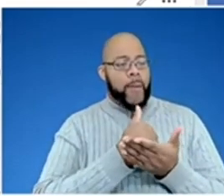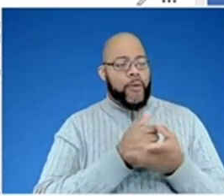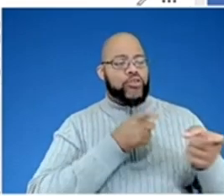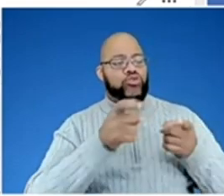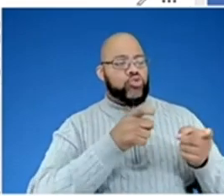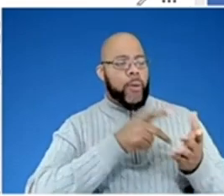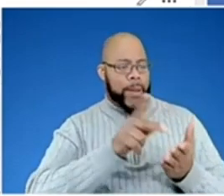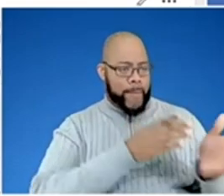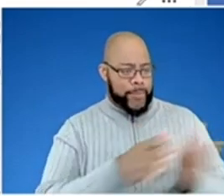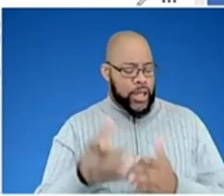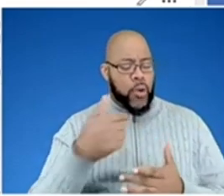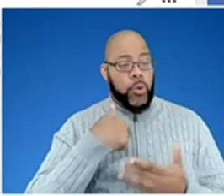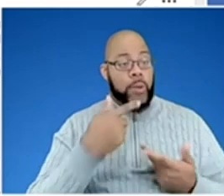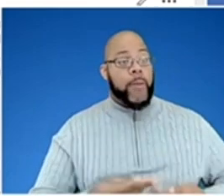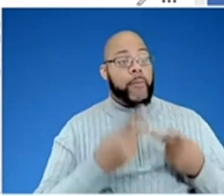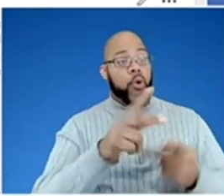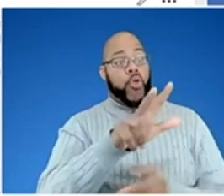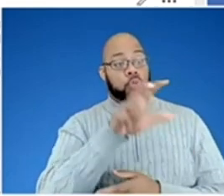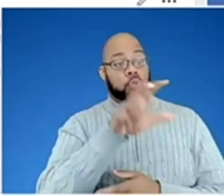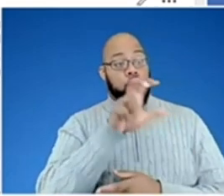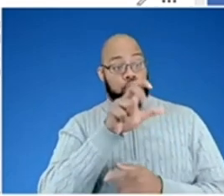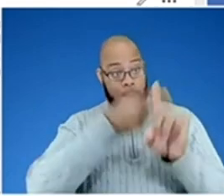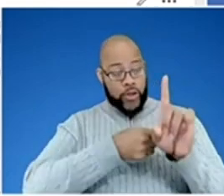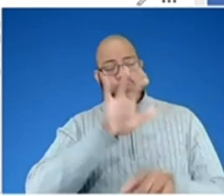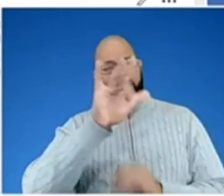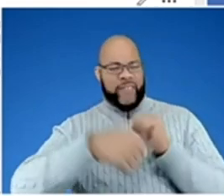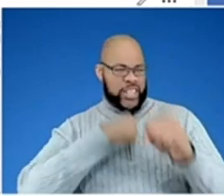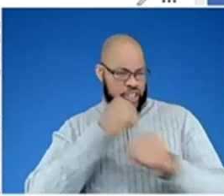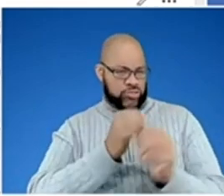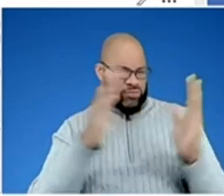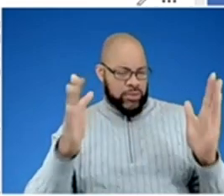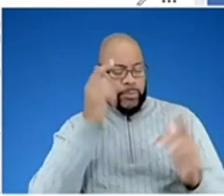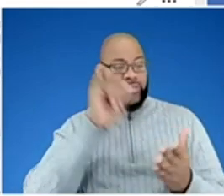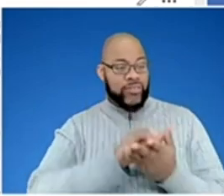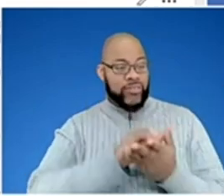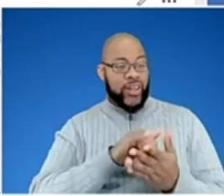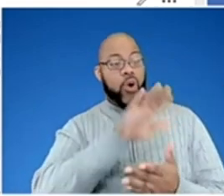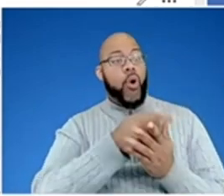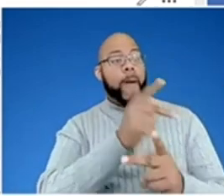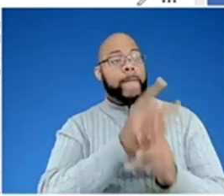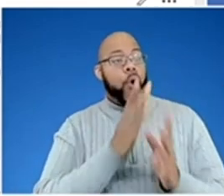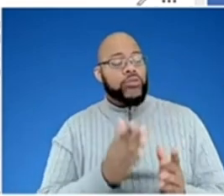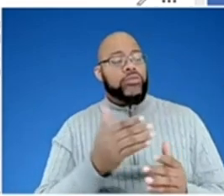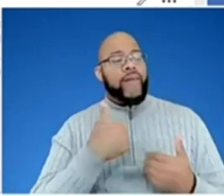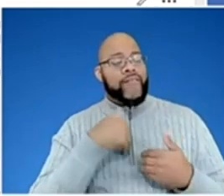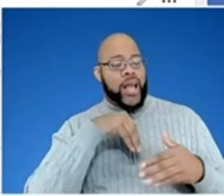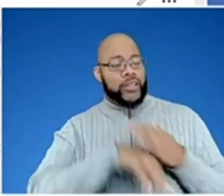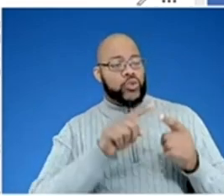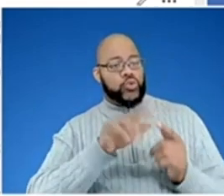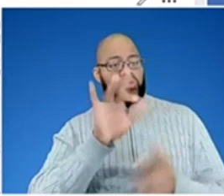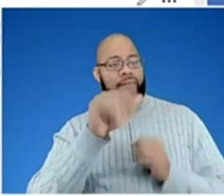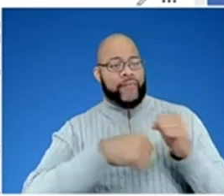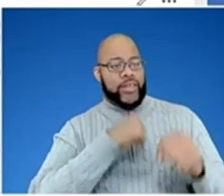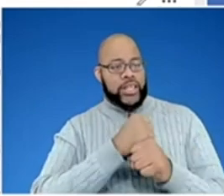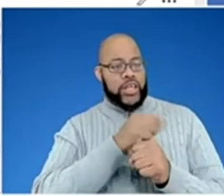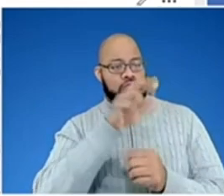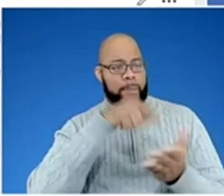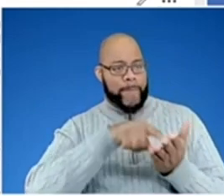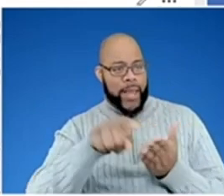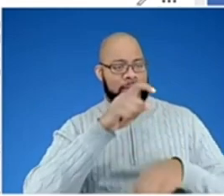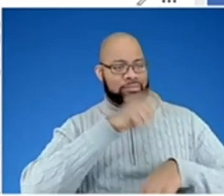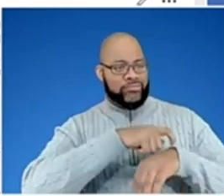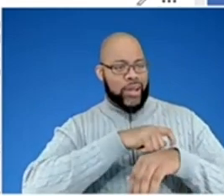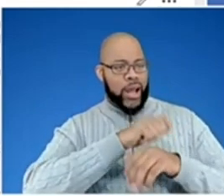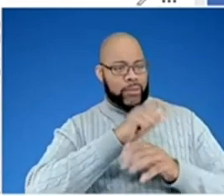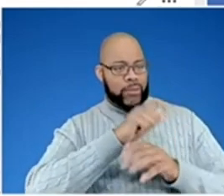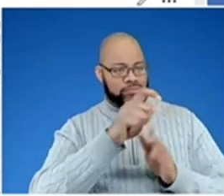are proposing 300 months or 25 years because essentially all borrowers have access to a 25-year repayment timeframe